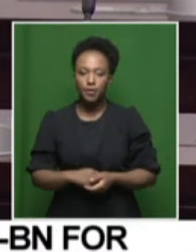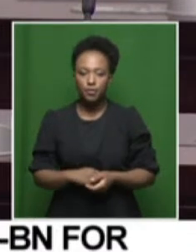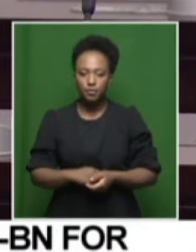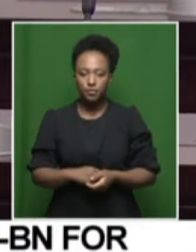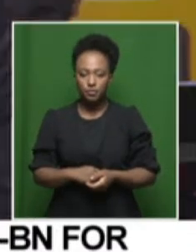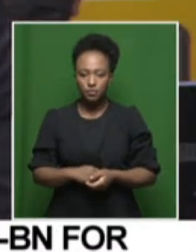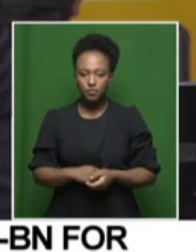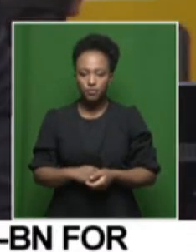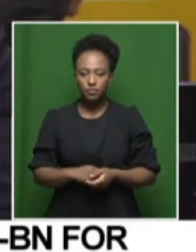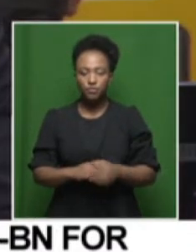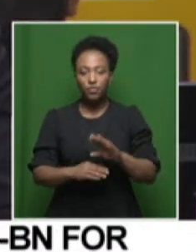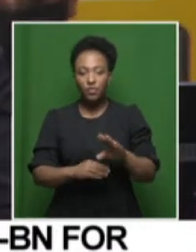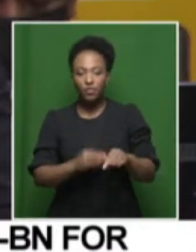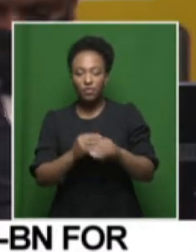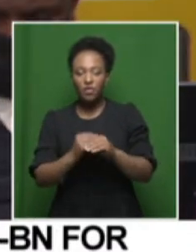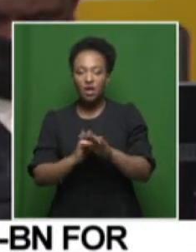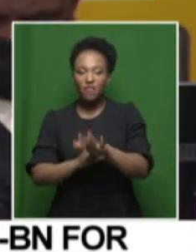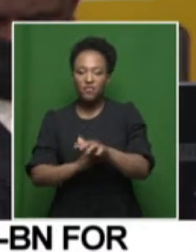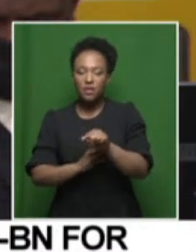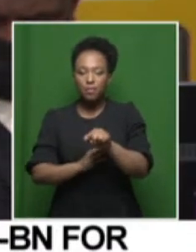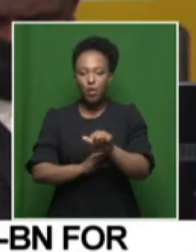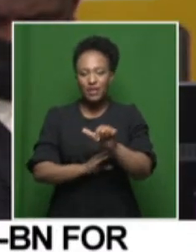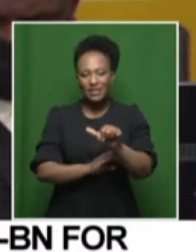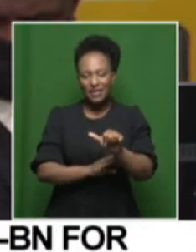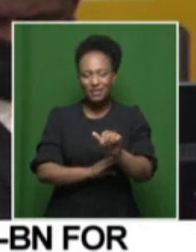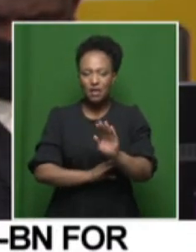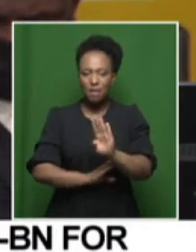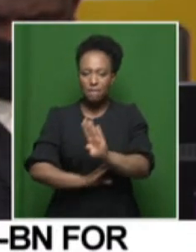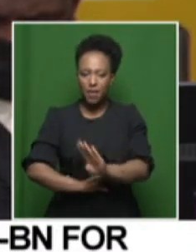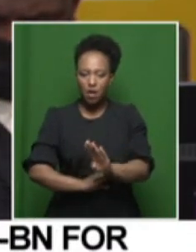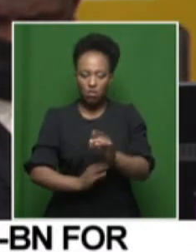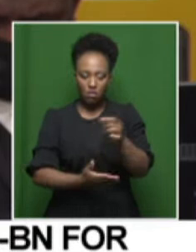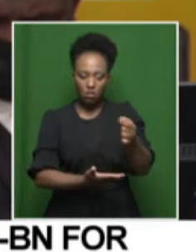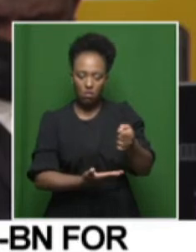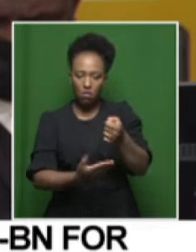An additional 15.6 billion is allocated to